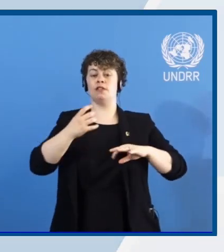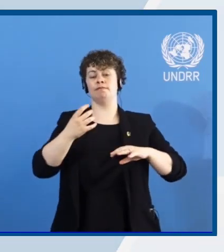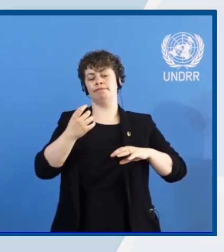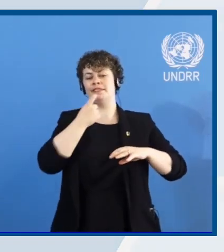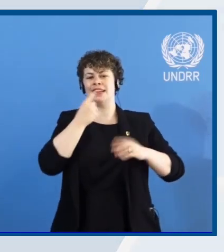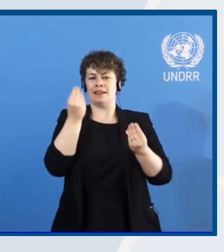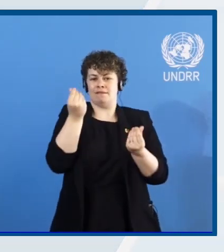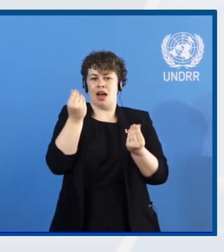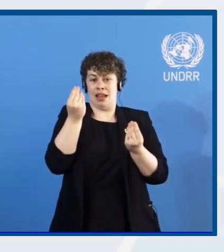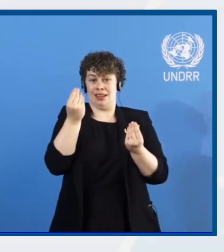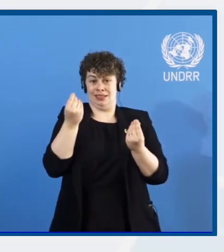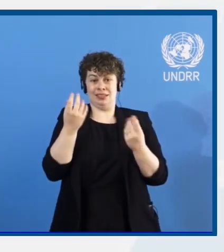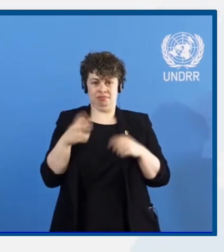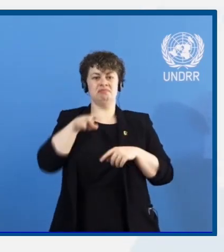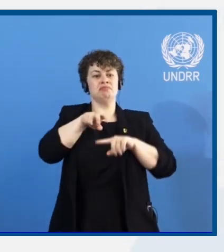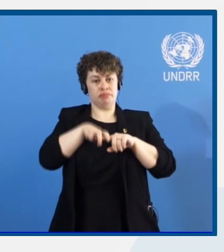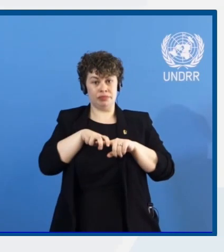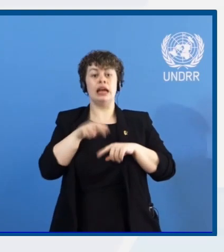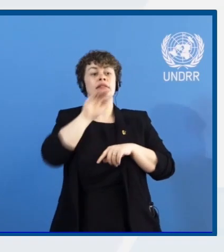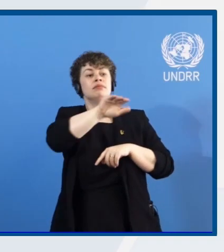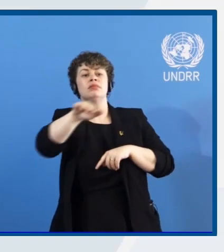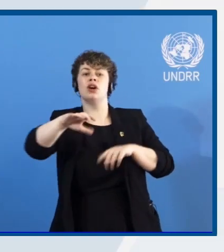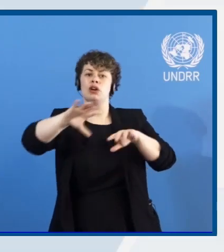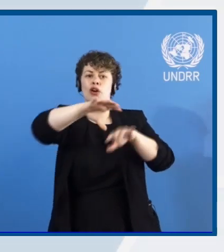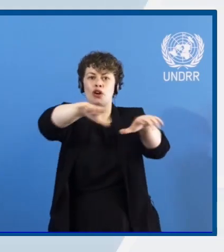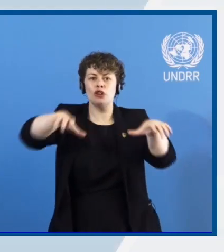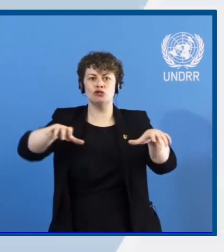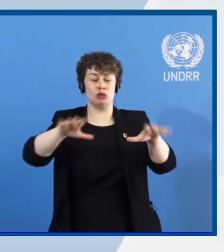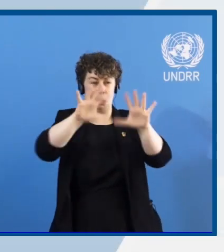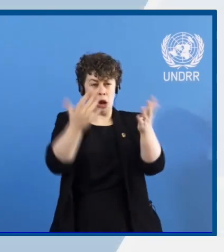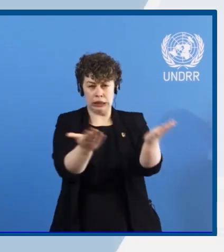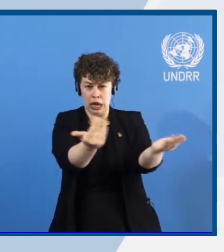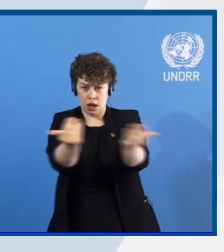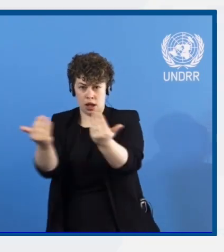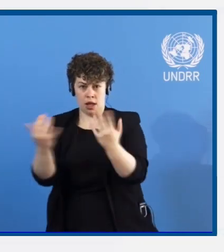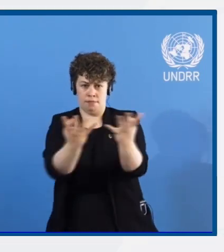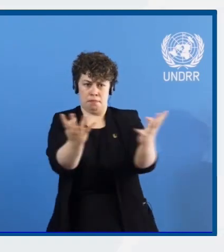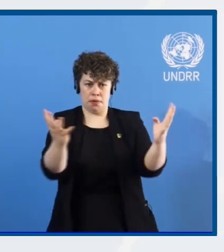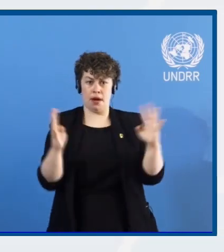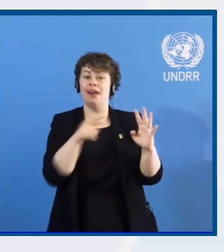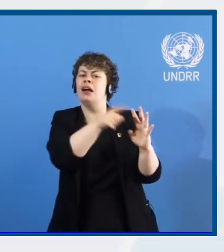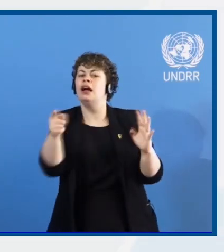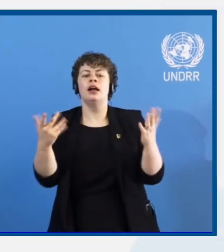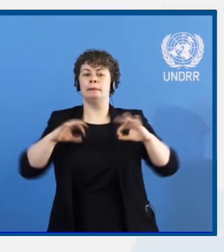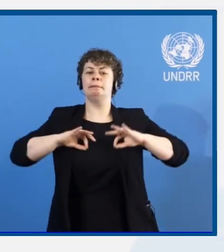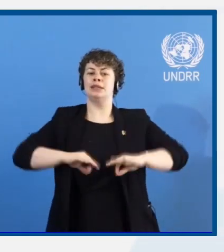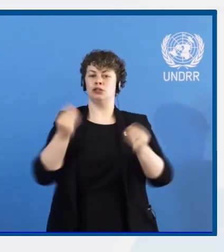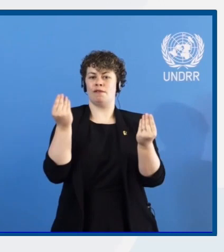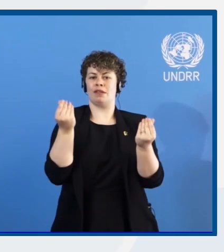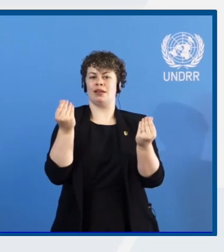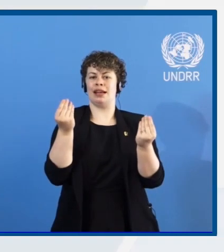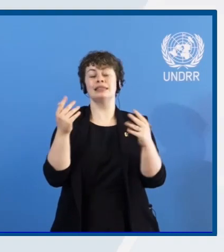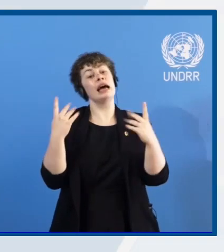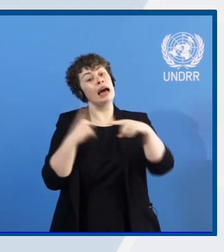around the world and senior representatives from relevant organizations to actually discuss the